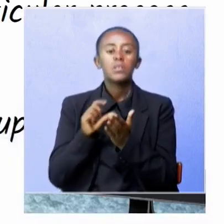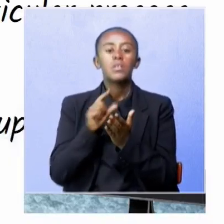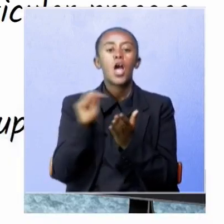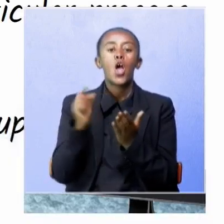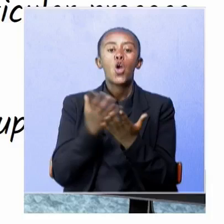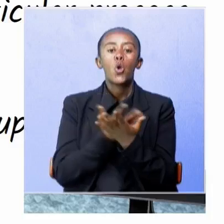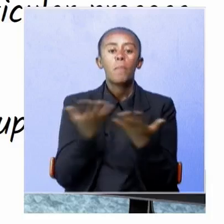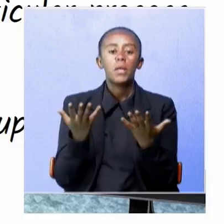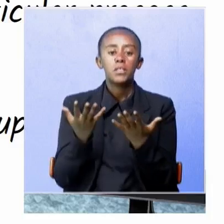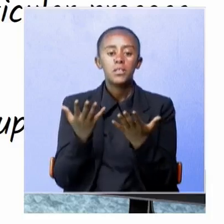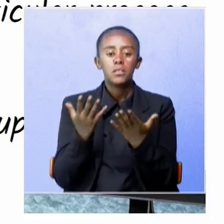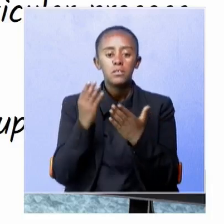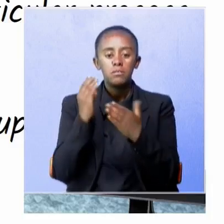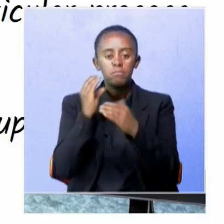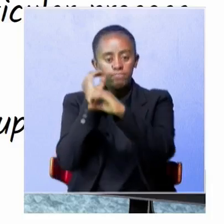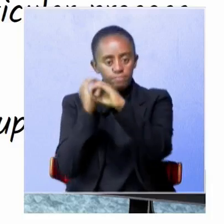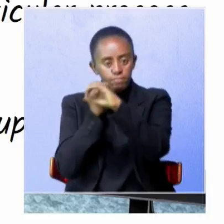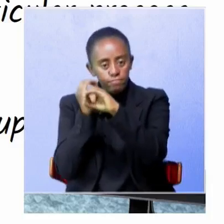The